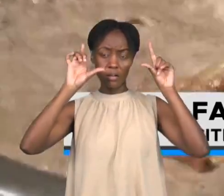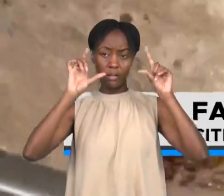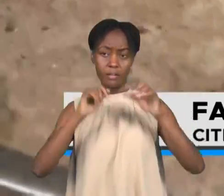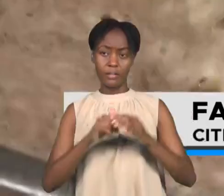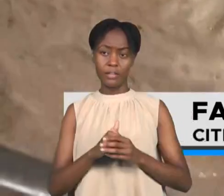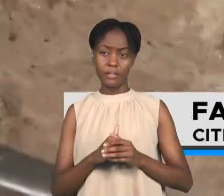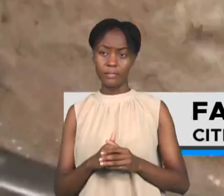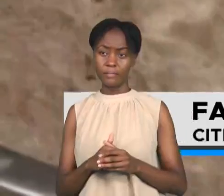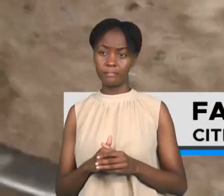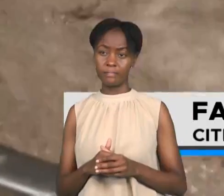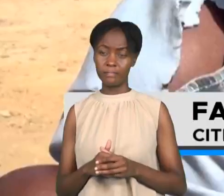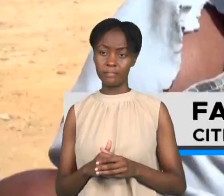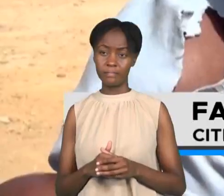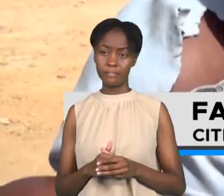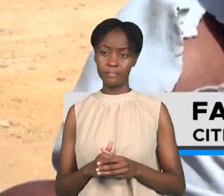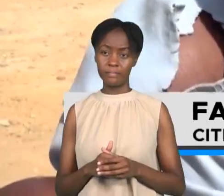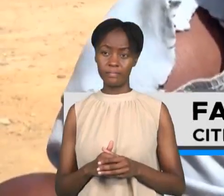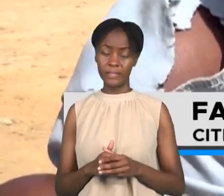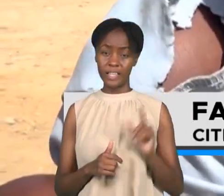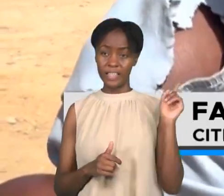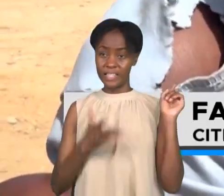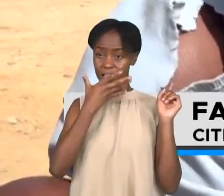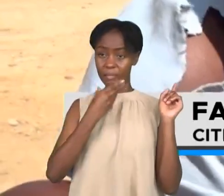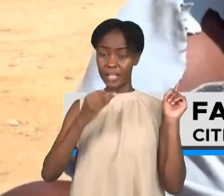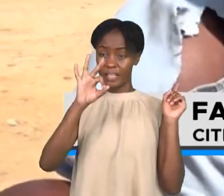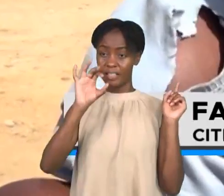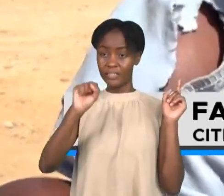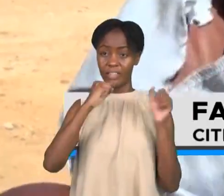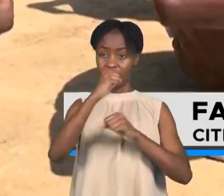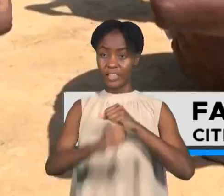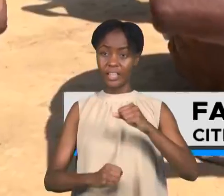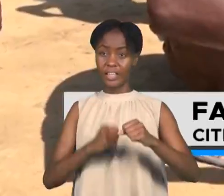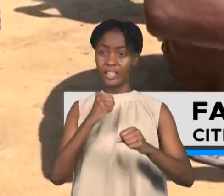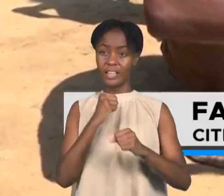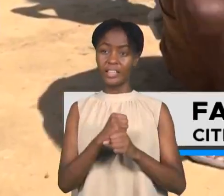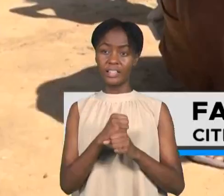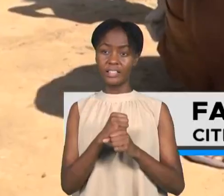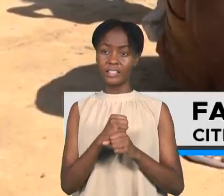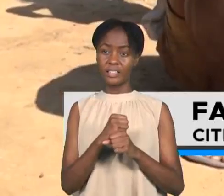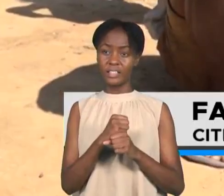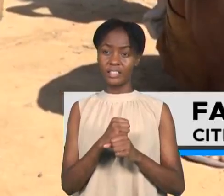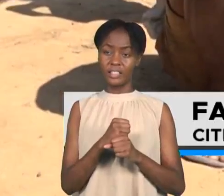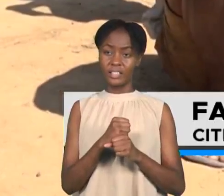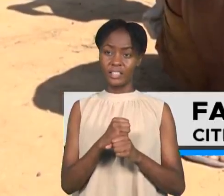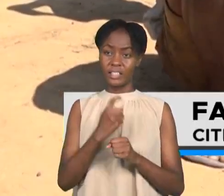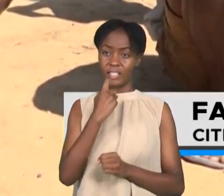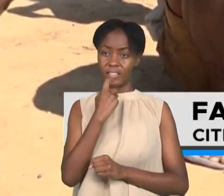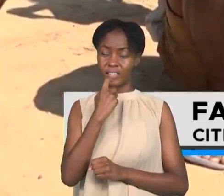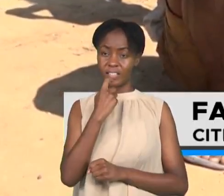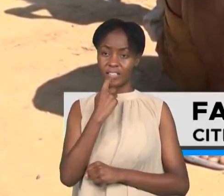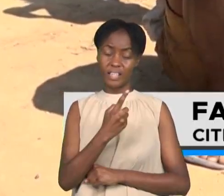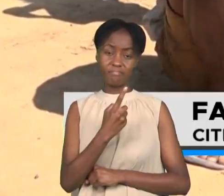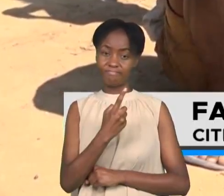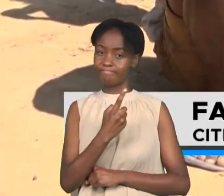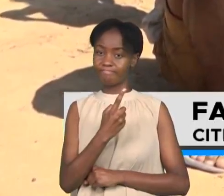Dode Fandilava Noelesina, a 35-year-old farmer in the village of Fino-Ivor, says they call it survival soil because